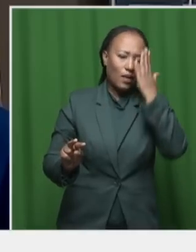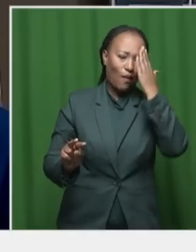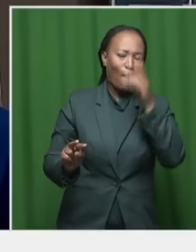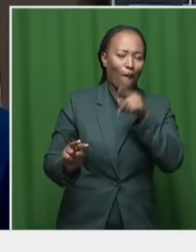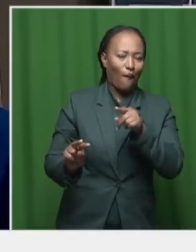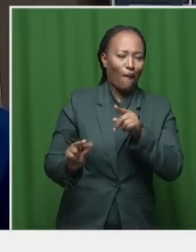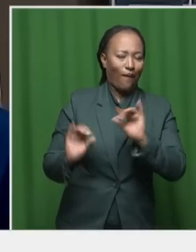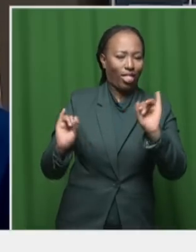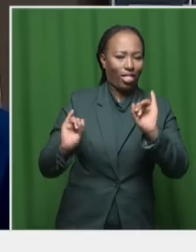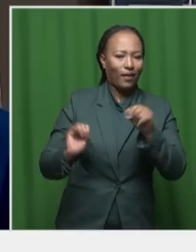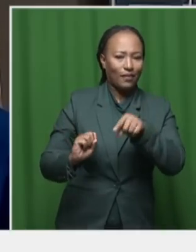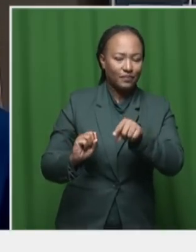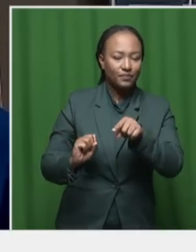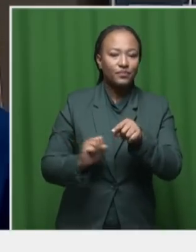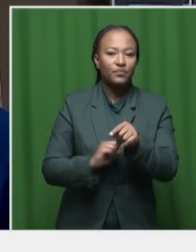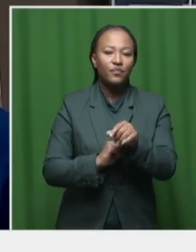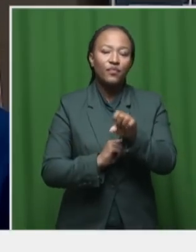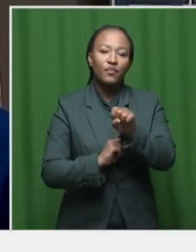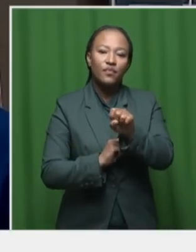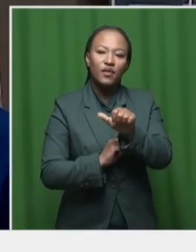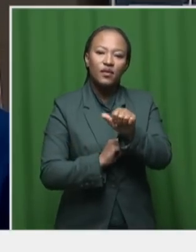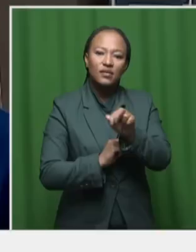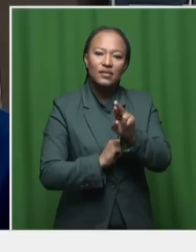SARB trying to get the inflation,